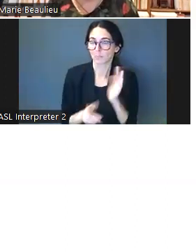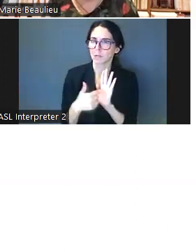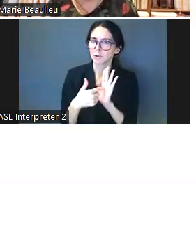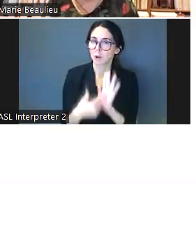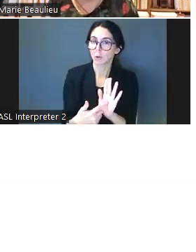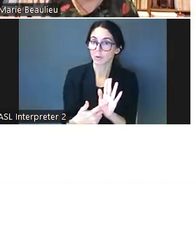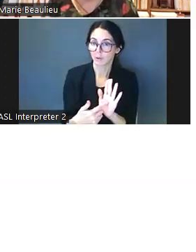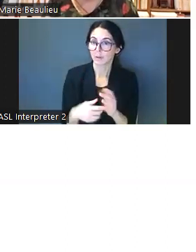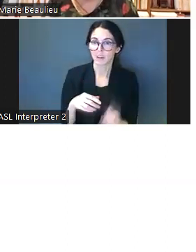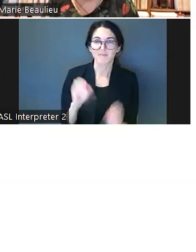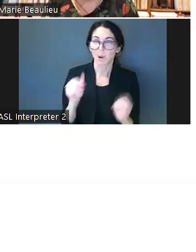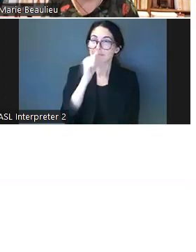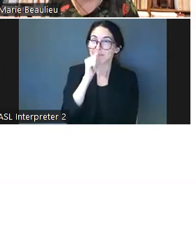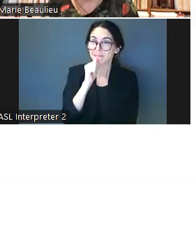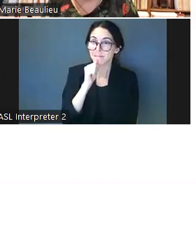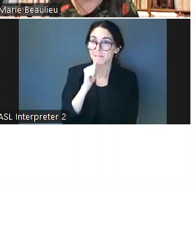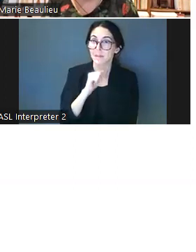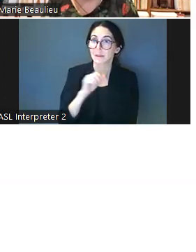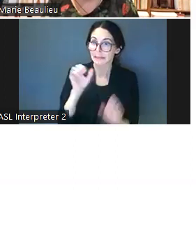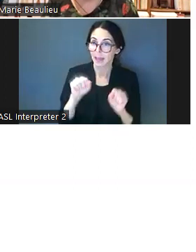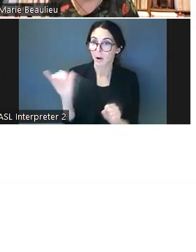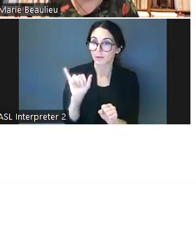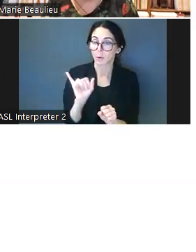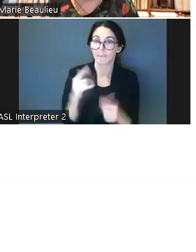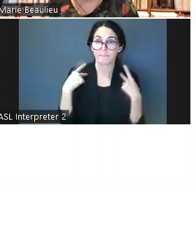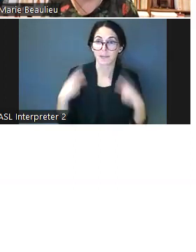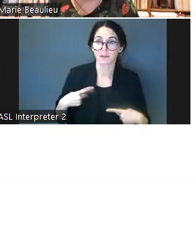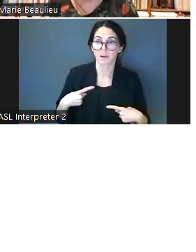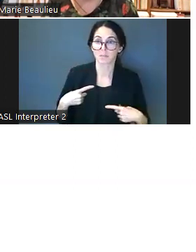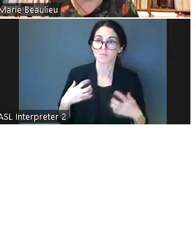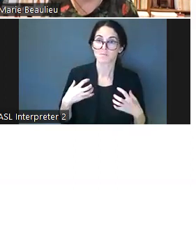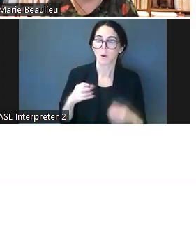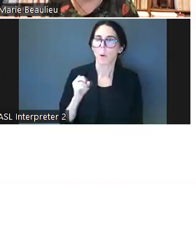see that intolerance can be psychological or physical, but some other